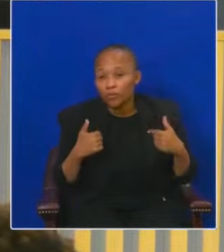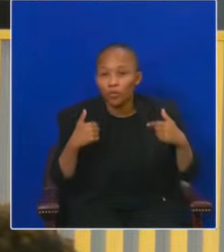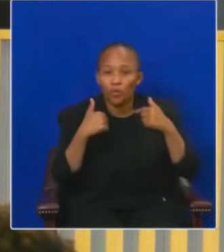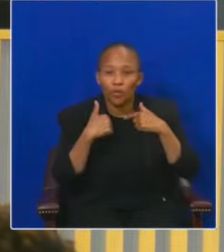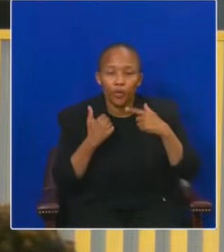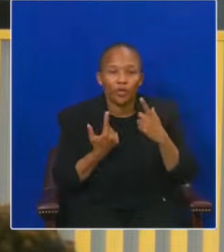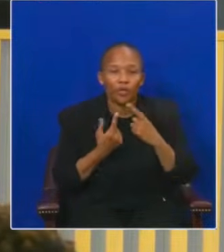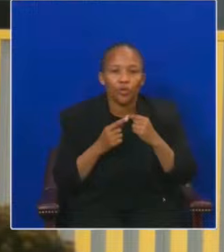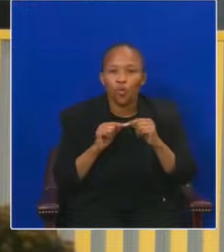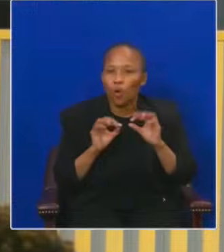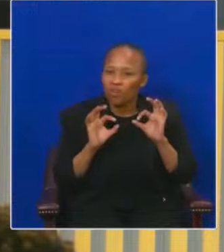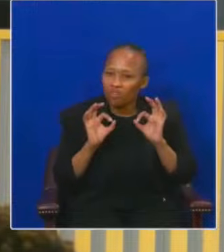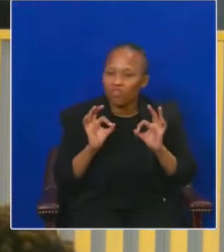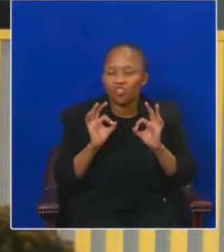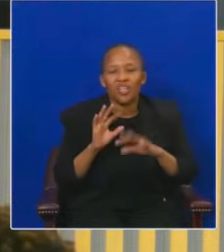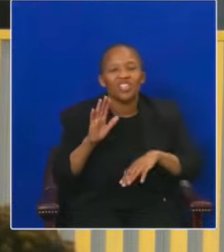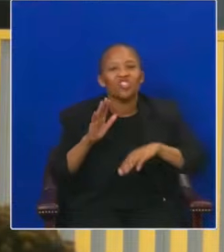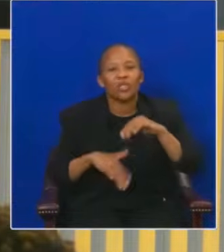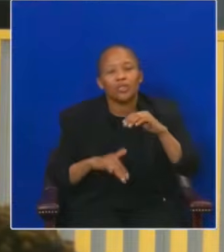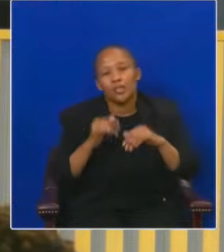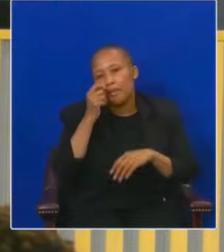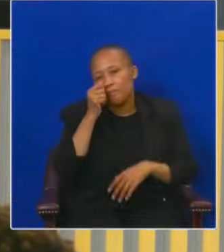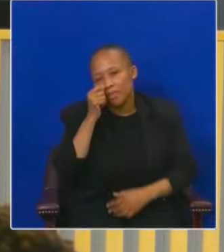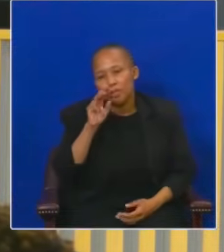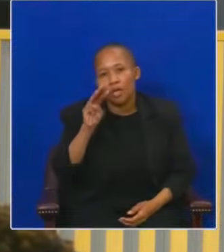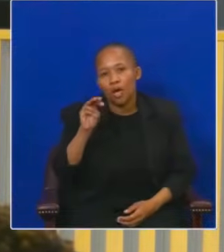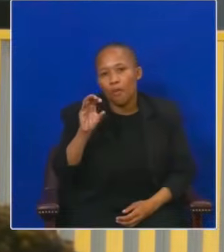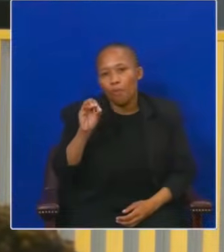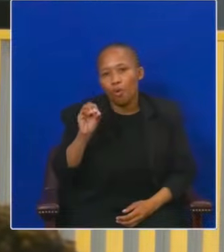Katiso Mulife and also